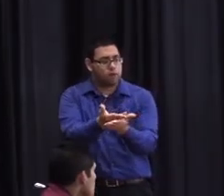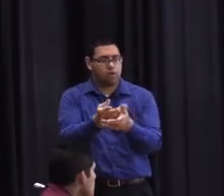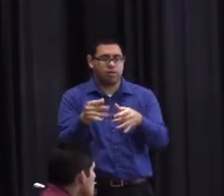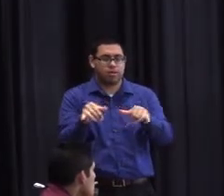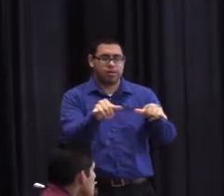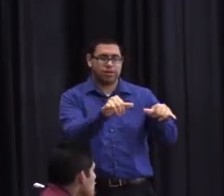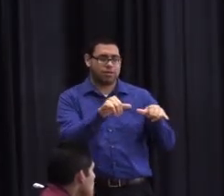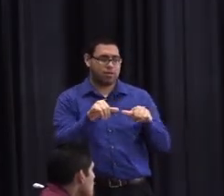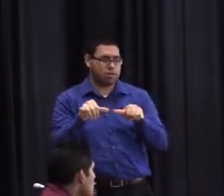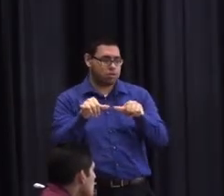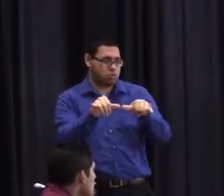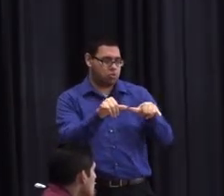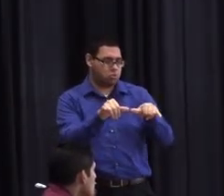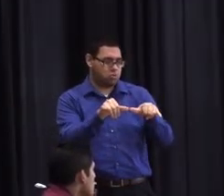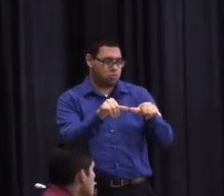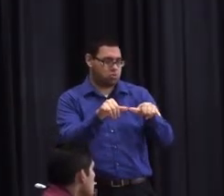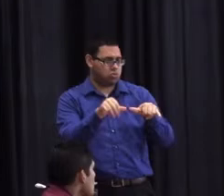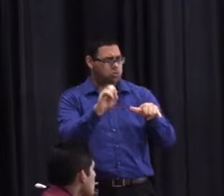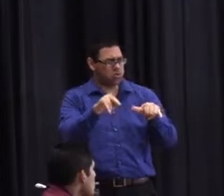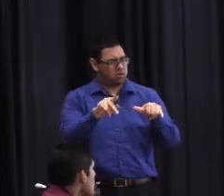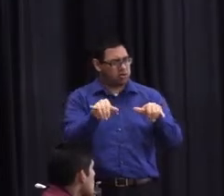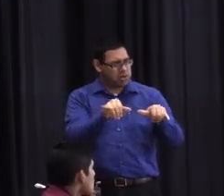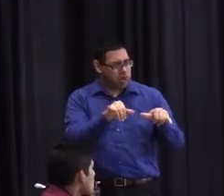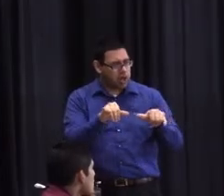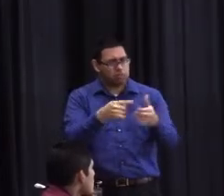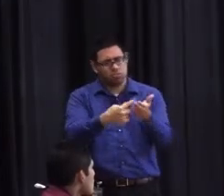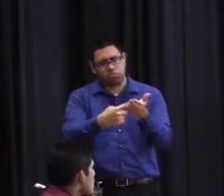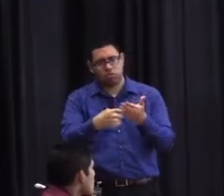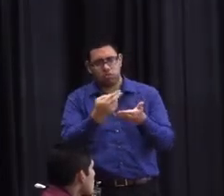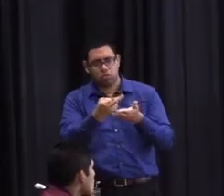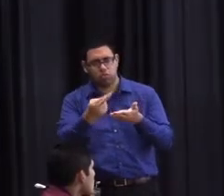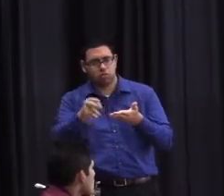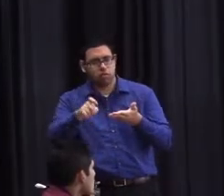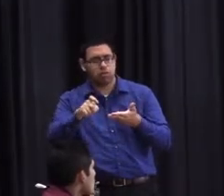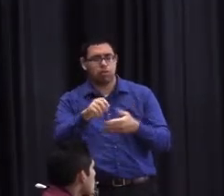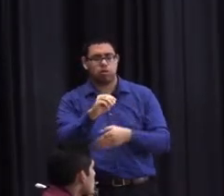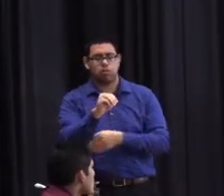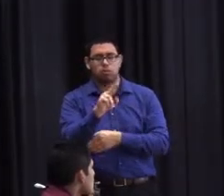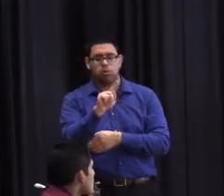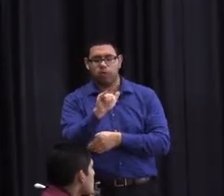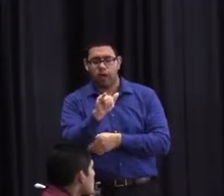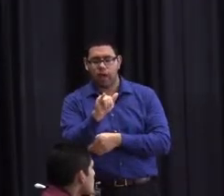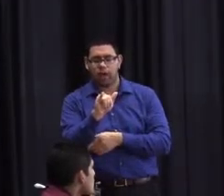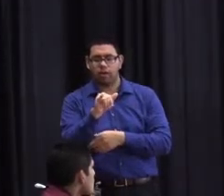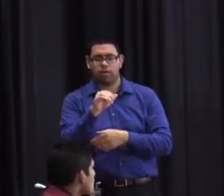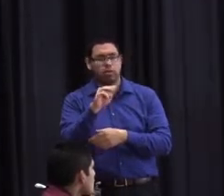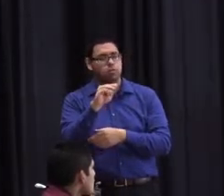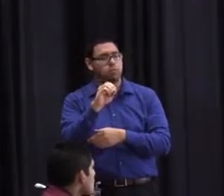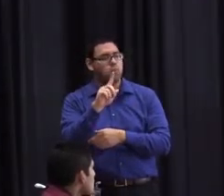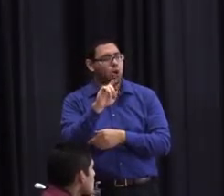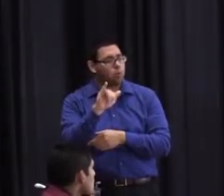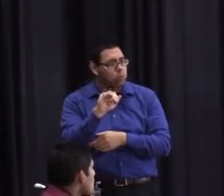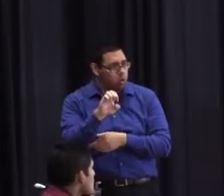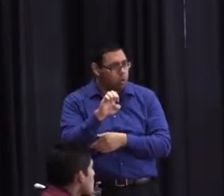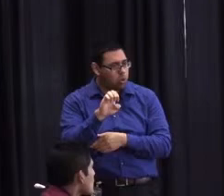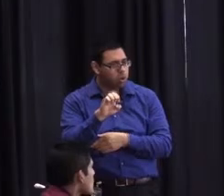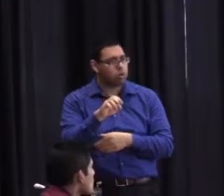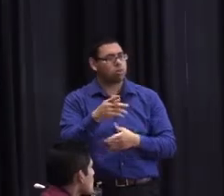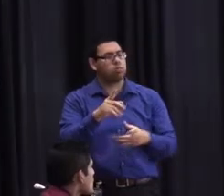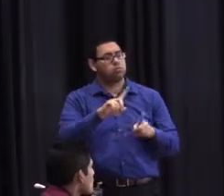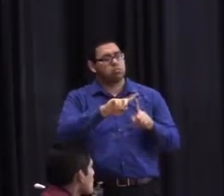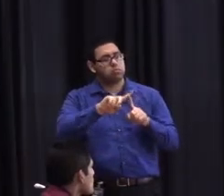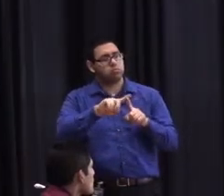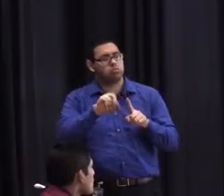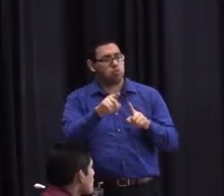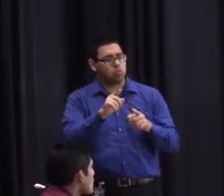standard. And the standard talks about resources need to be multimodal and all of this other stuff. So in order